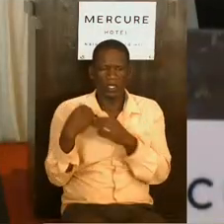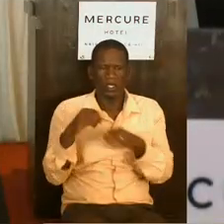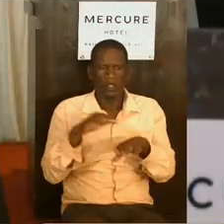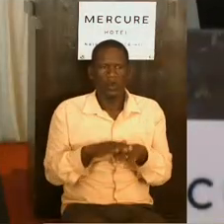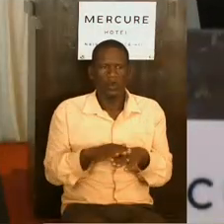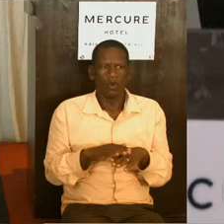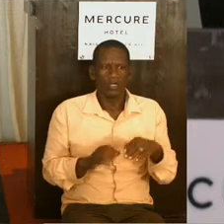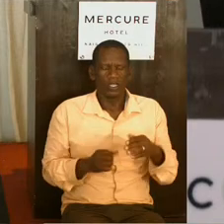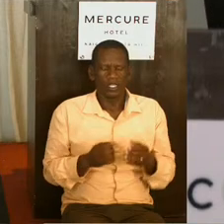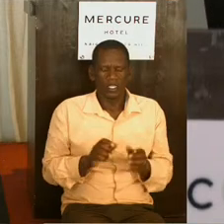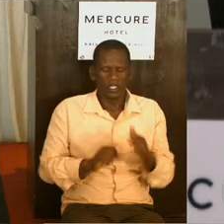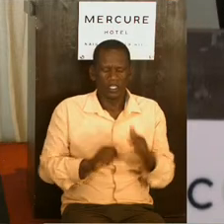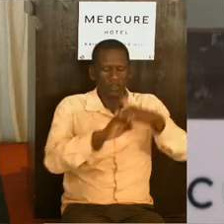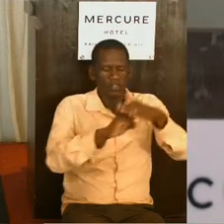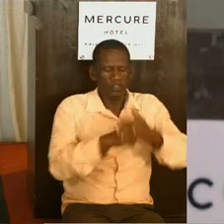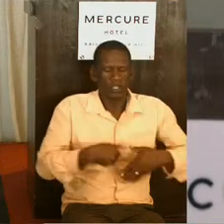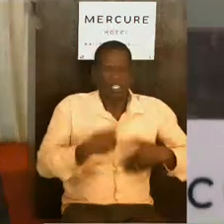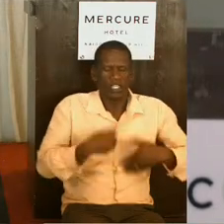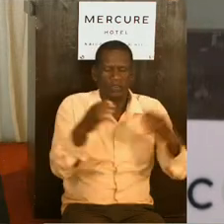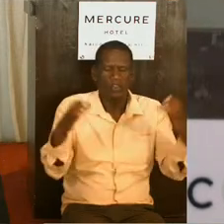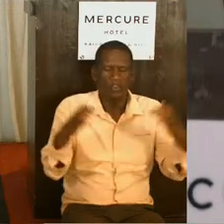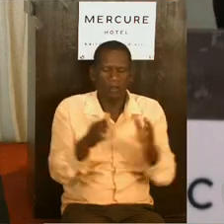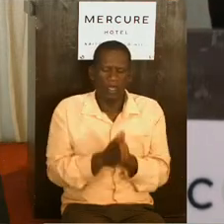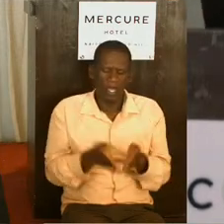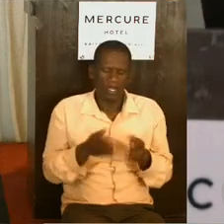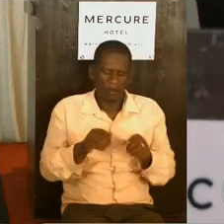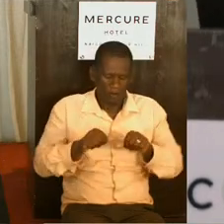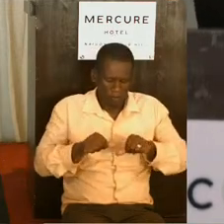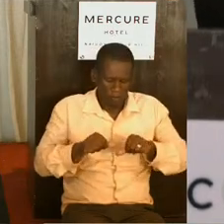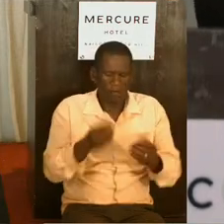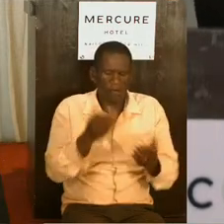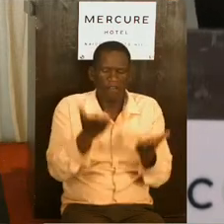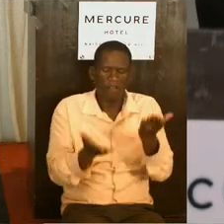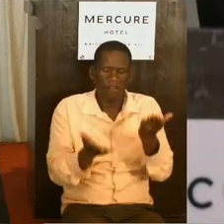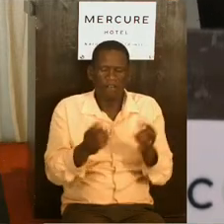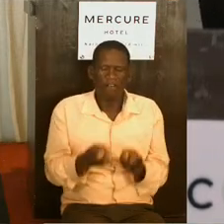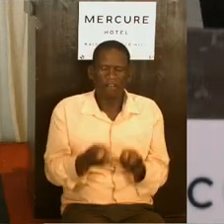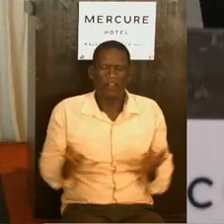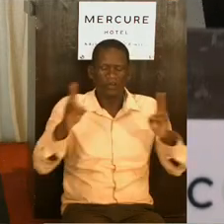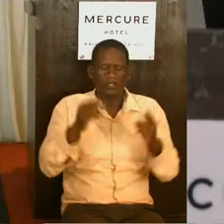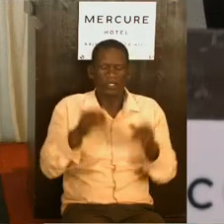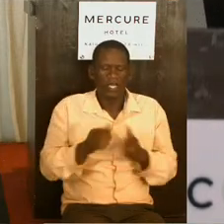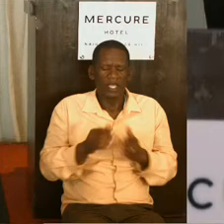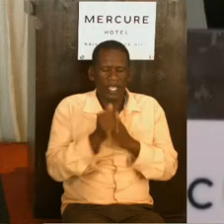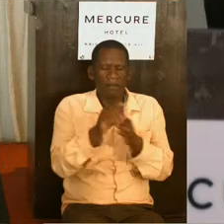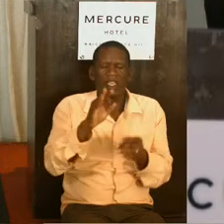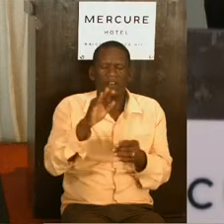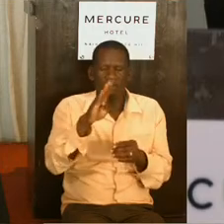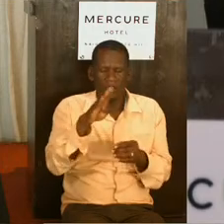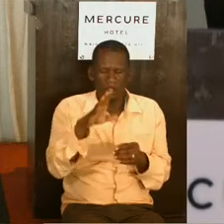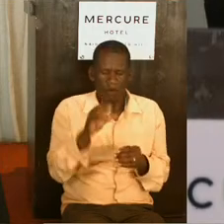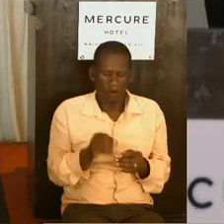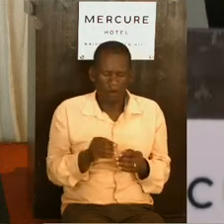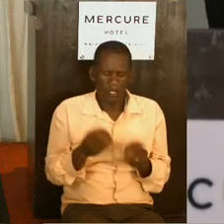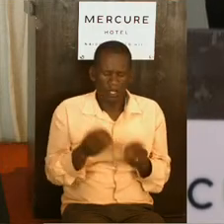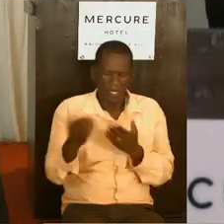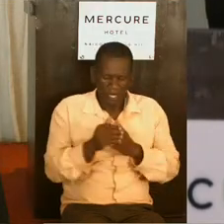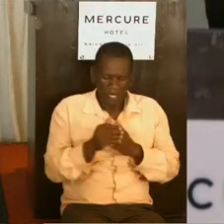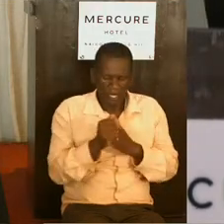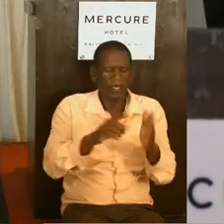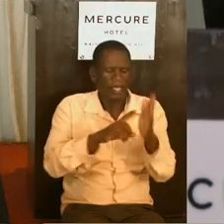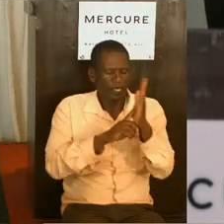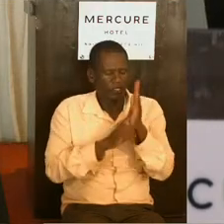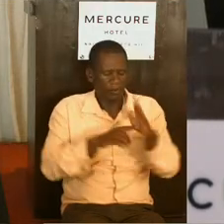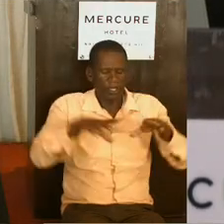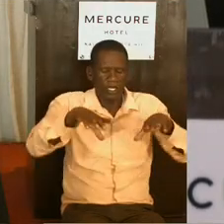Aid donation provided to the communities adherence of various Guided by fbos writing a reading by example